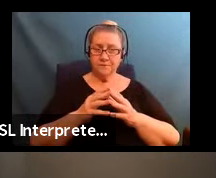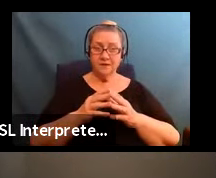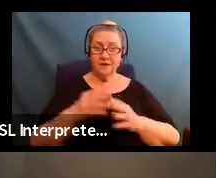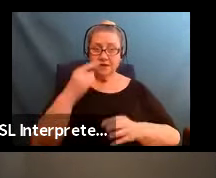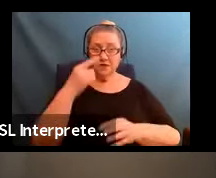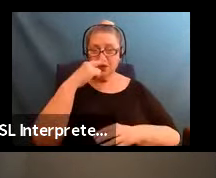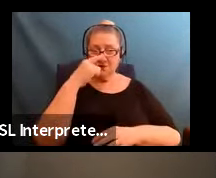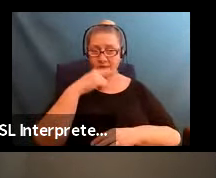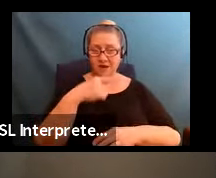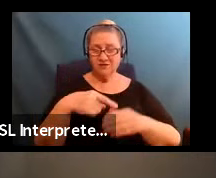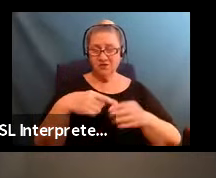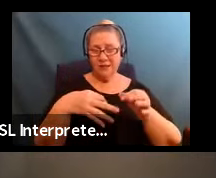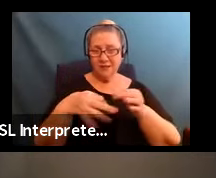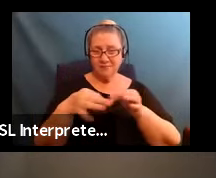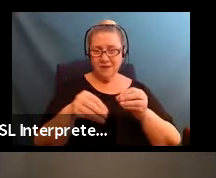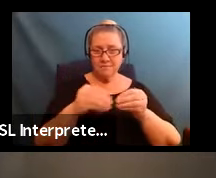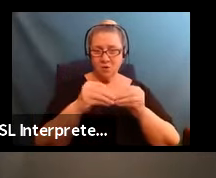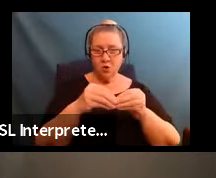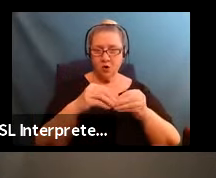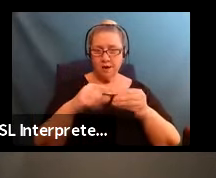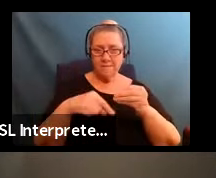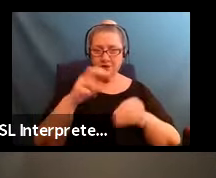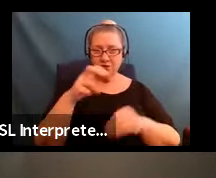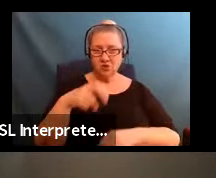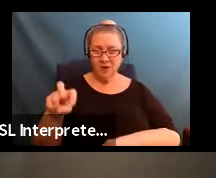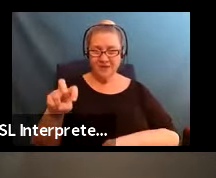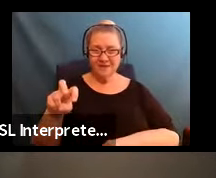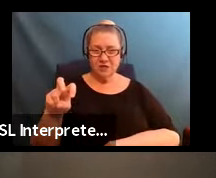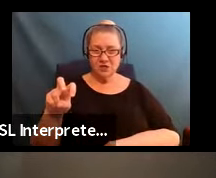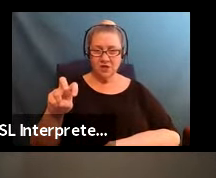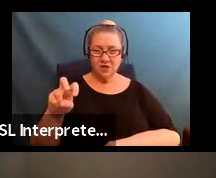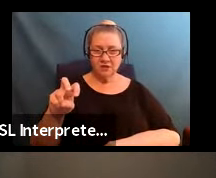more about the transition, if you could talk about